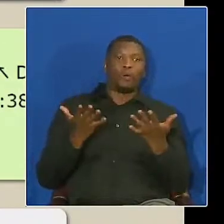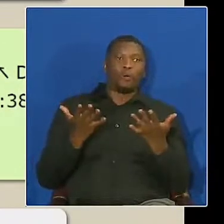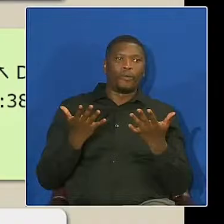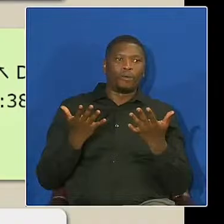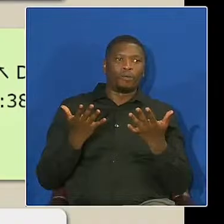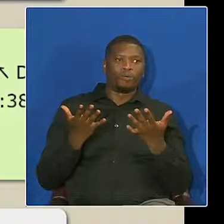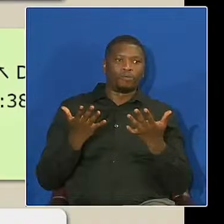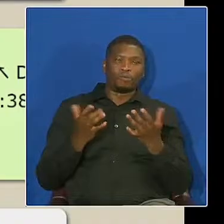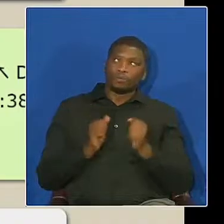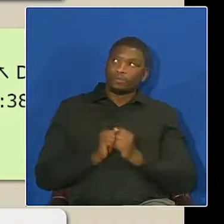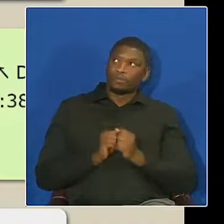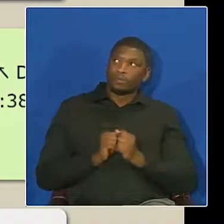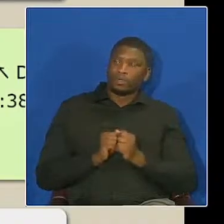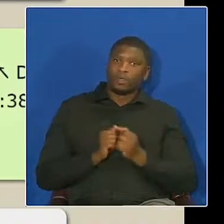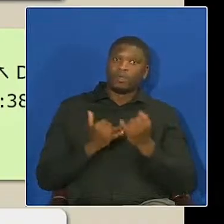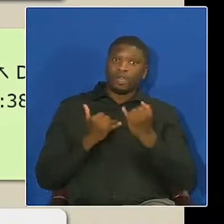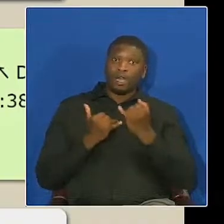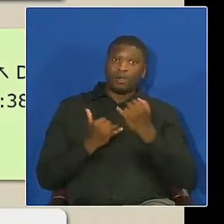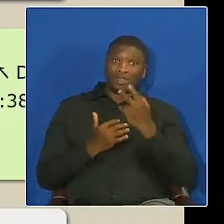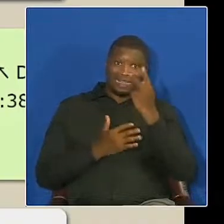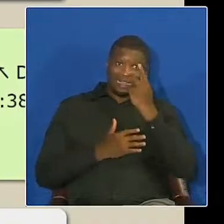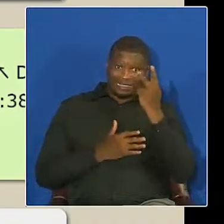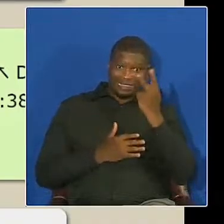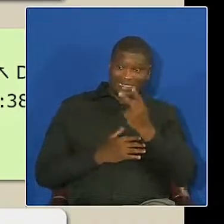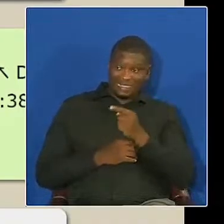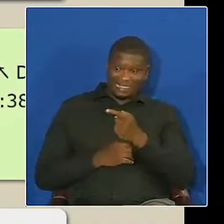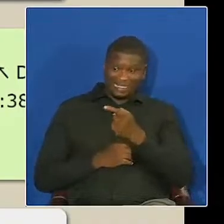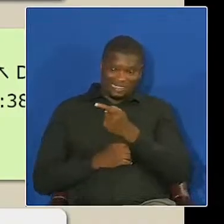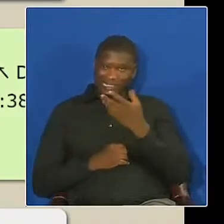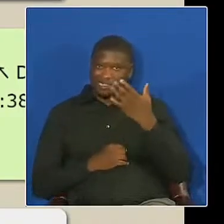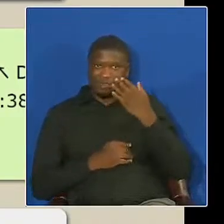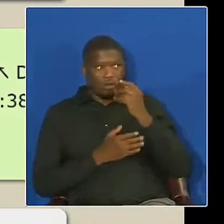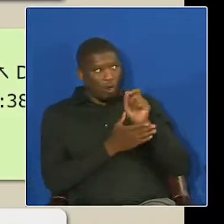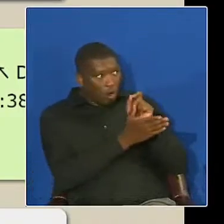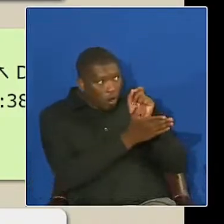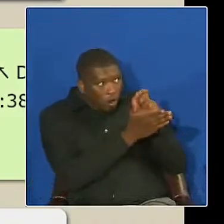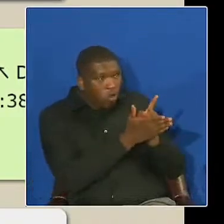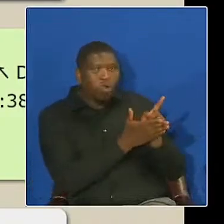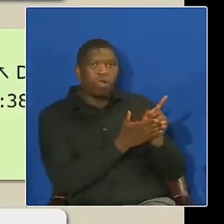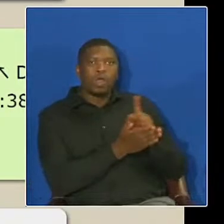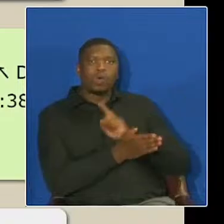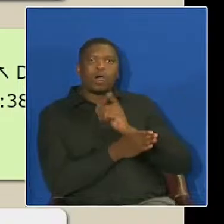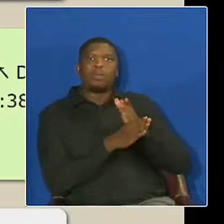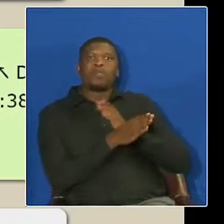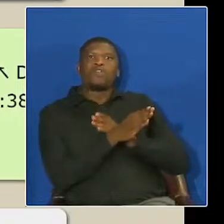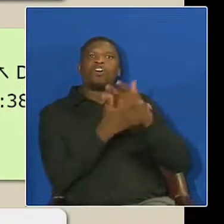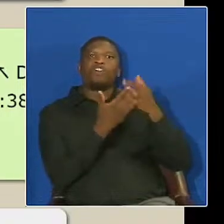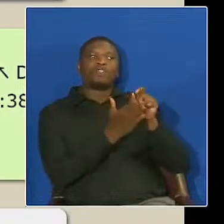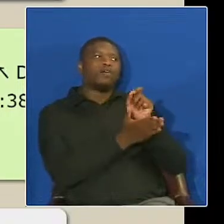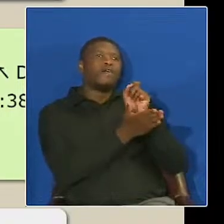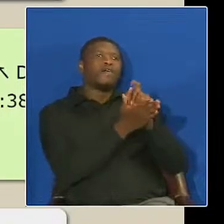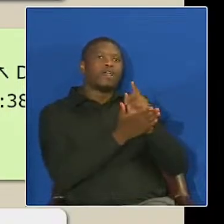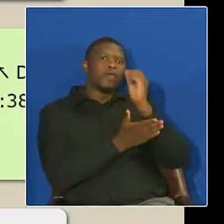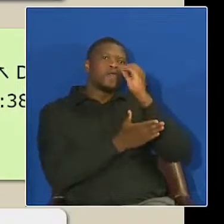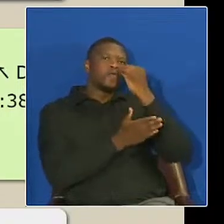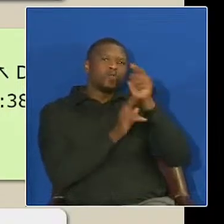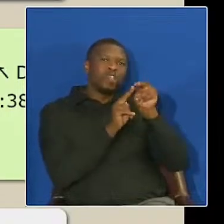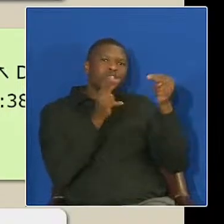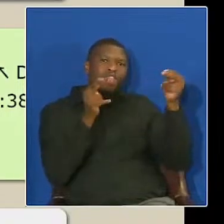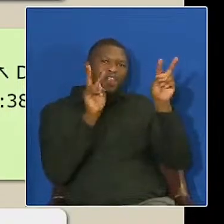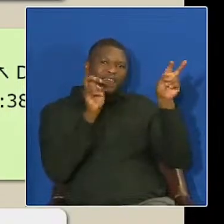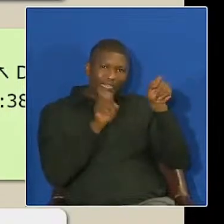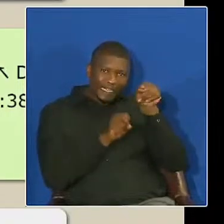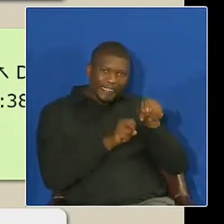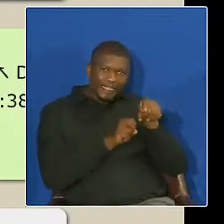this chart now by Mr. Matlala to Mr. Mukhosi after sending the news